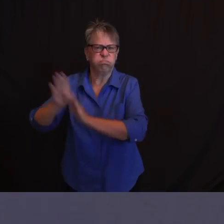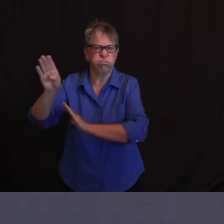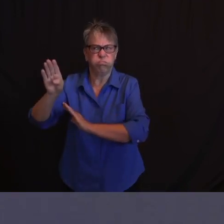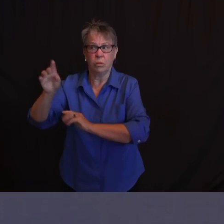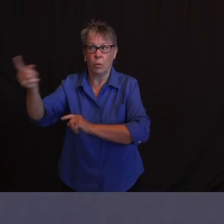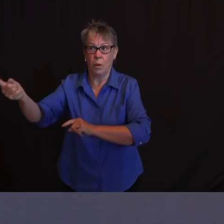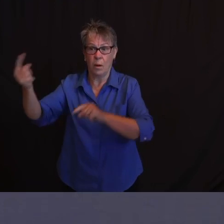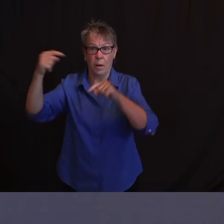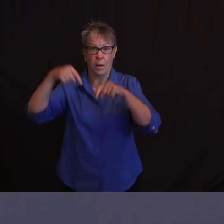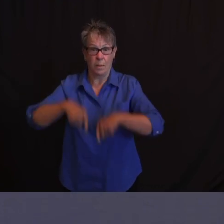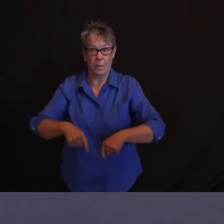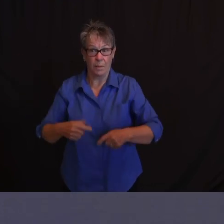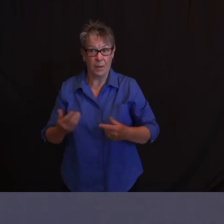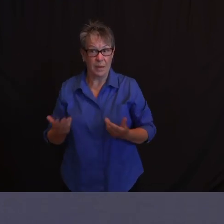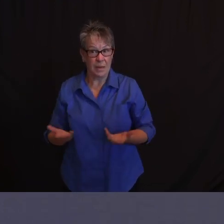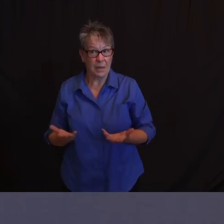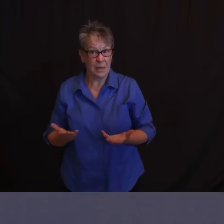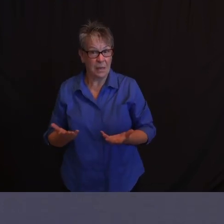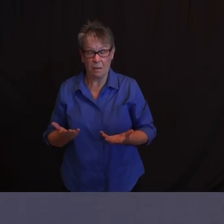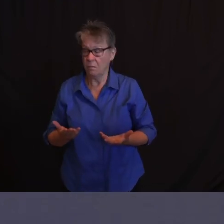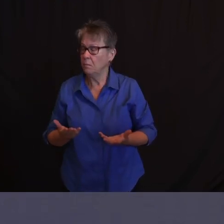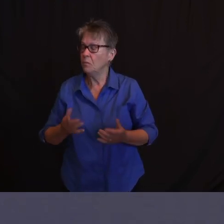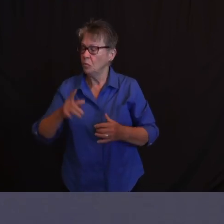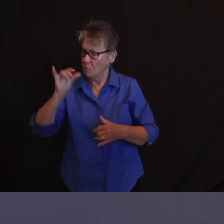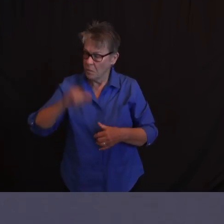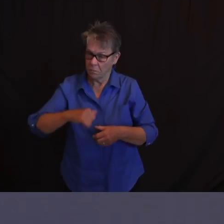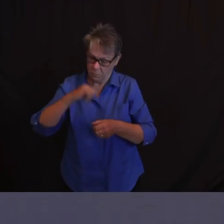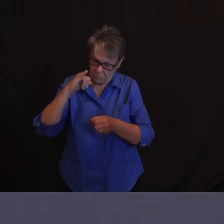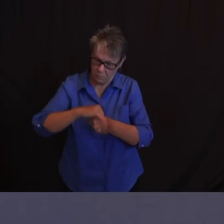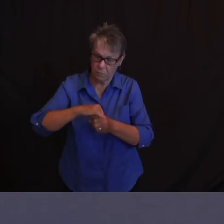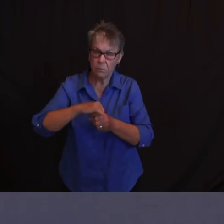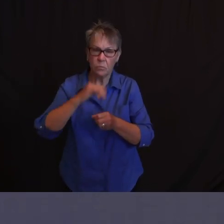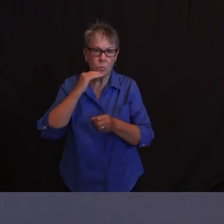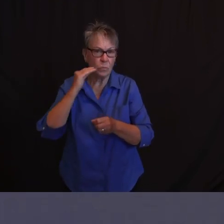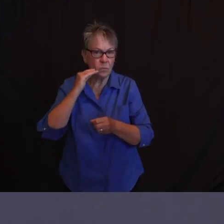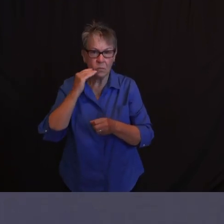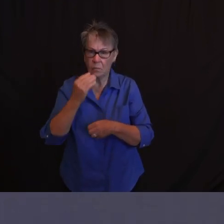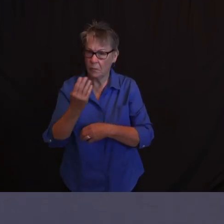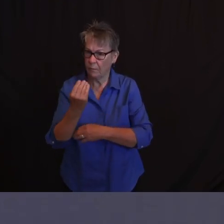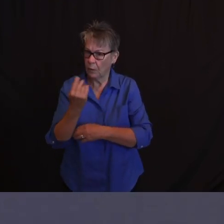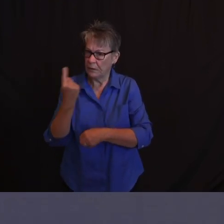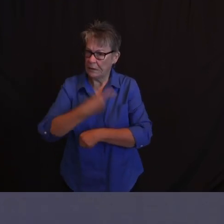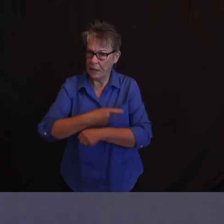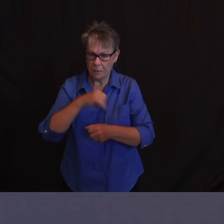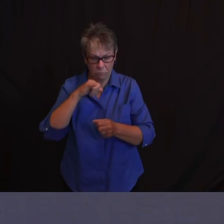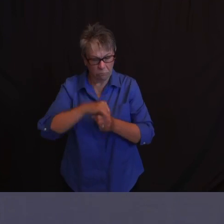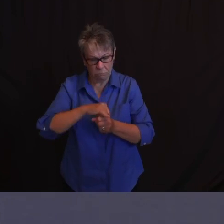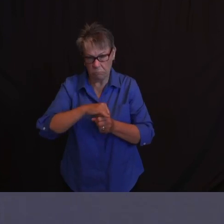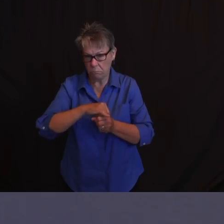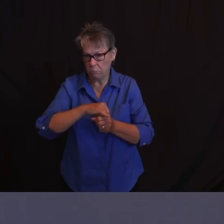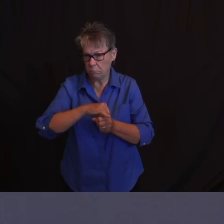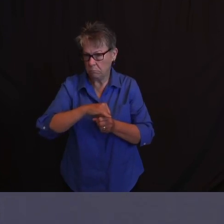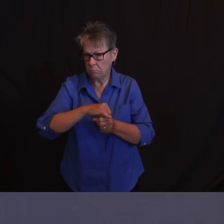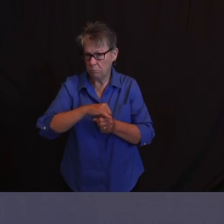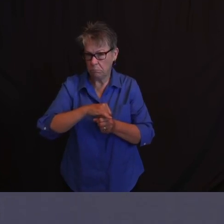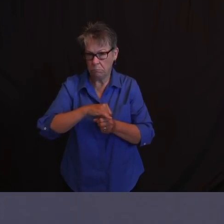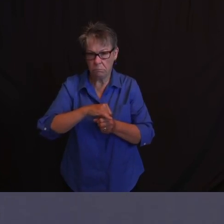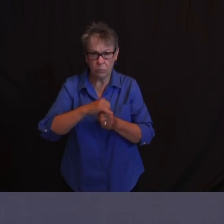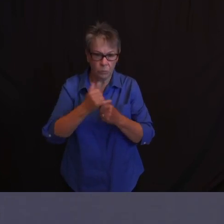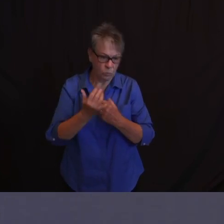from the labs, there's just no other way around that. I'm